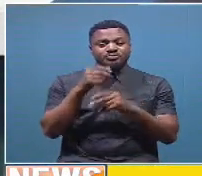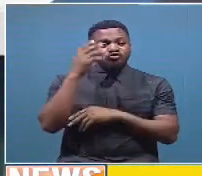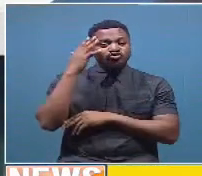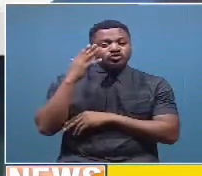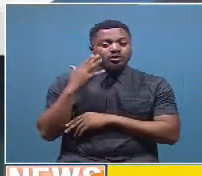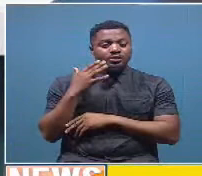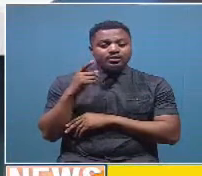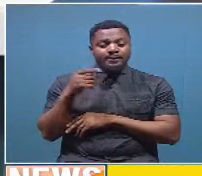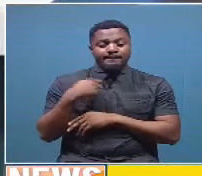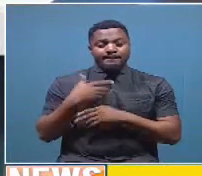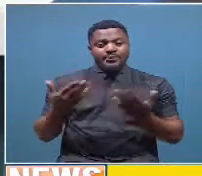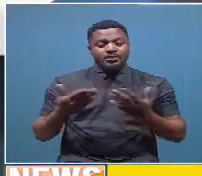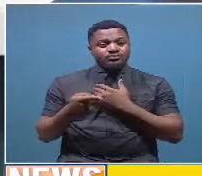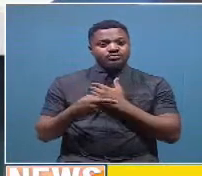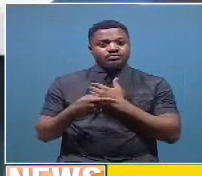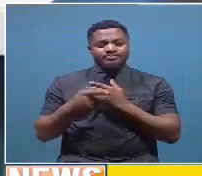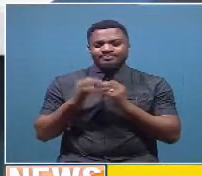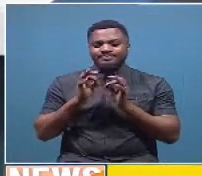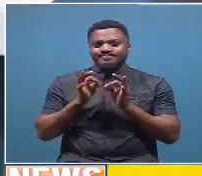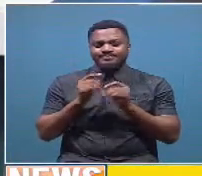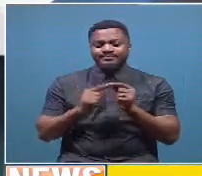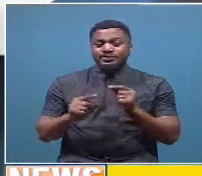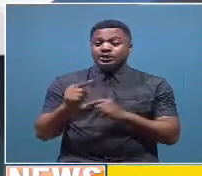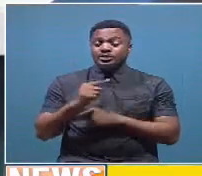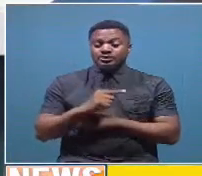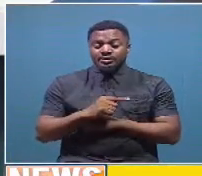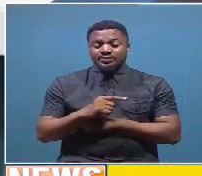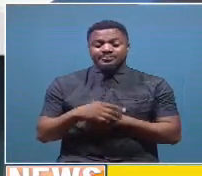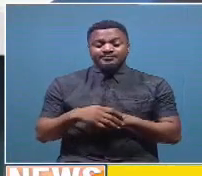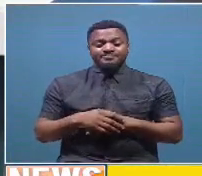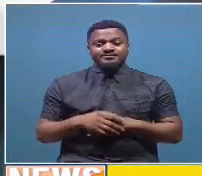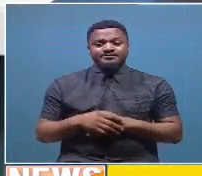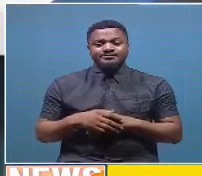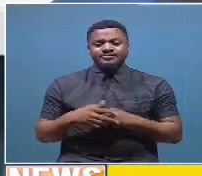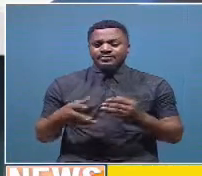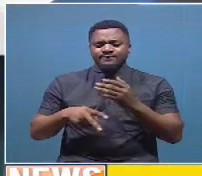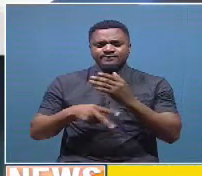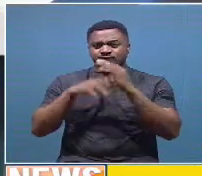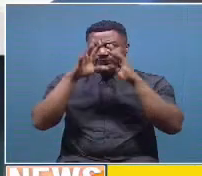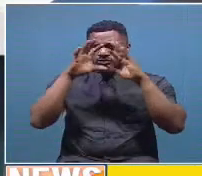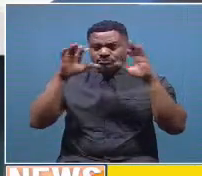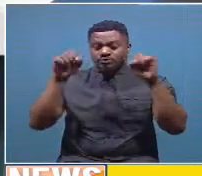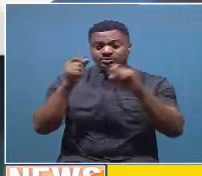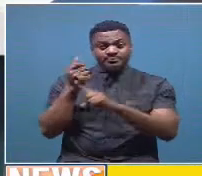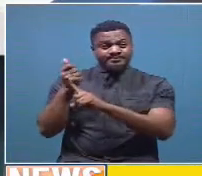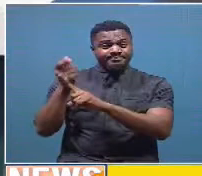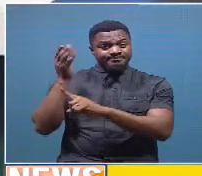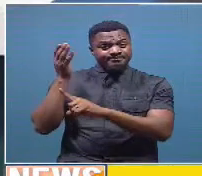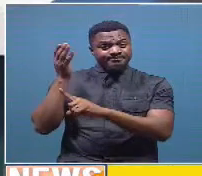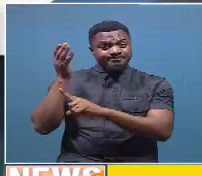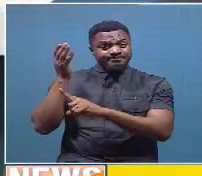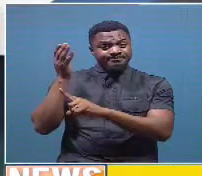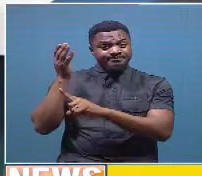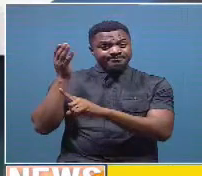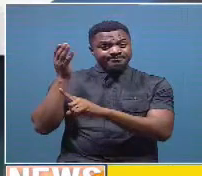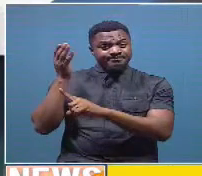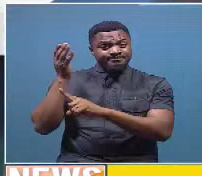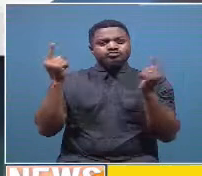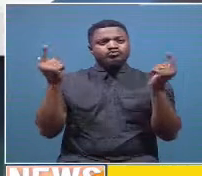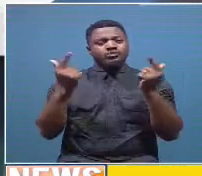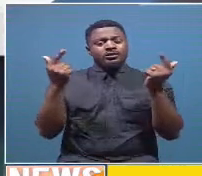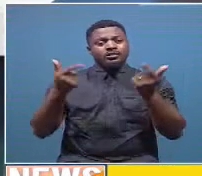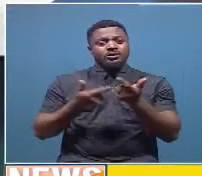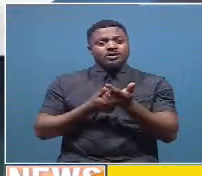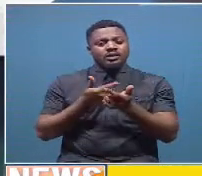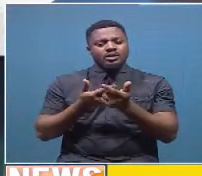Jonathan Intim will translate the news into sign language. The Vice President, Dr. Mahmoud Bawumia, on Wednesday launched